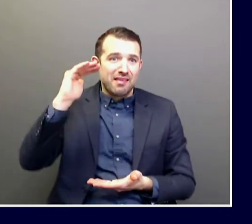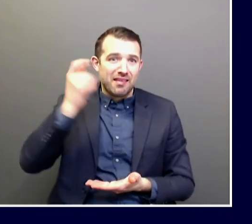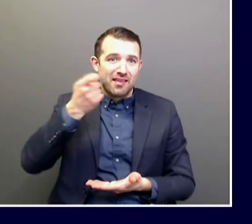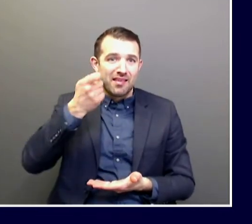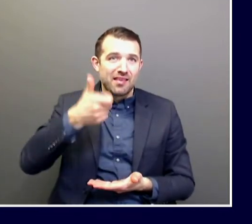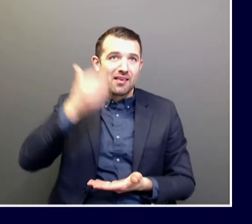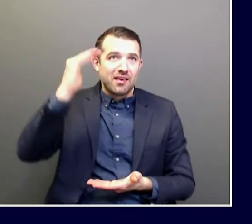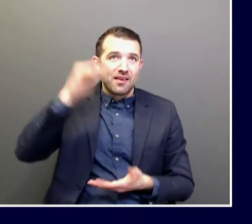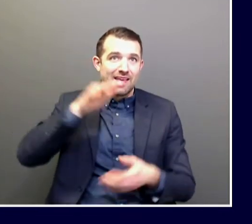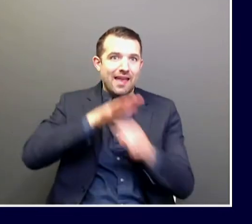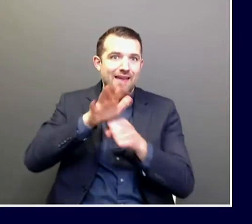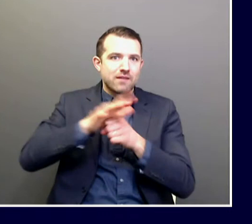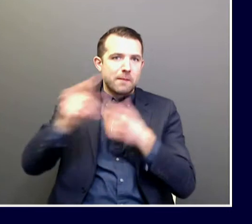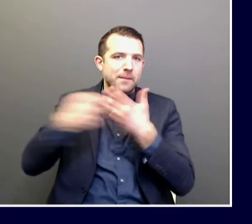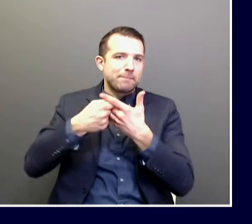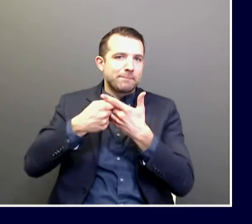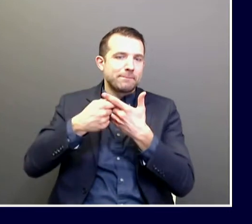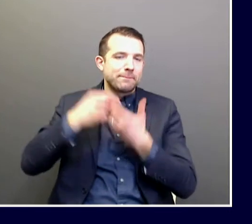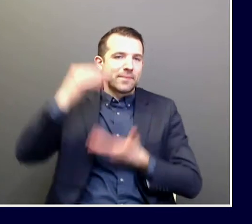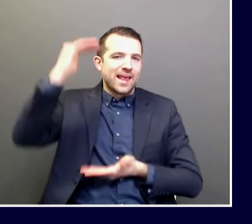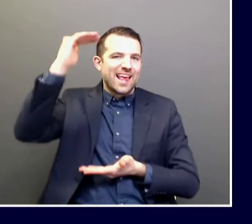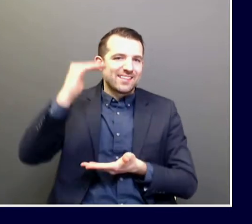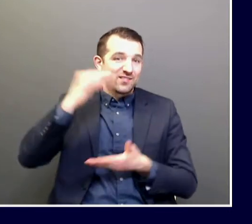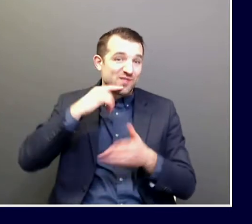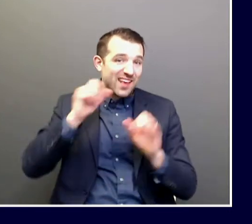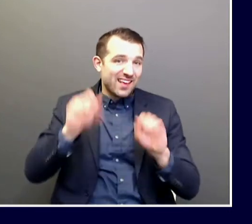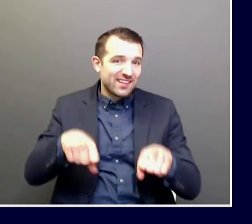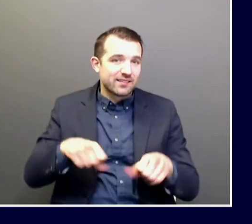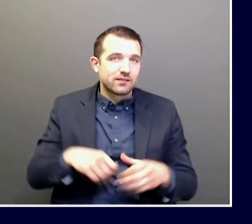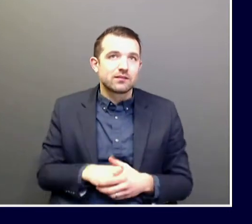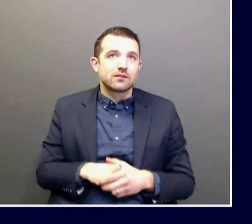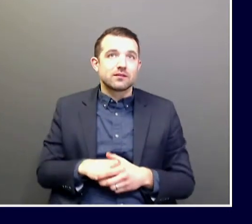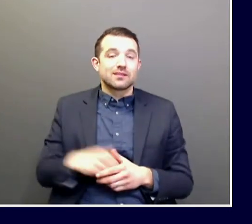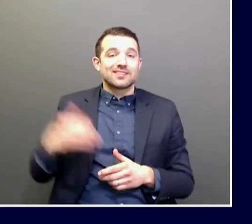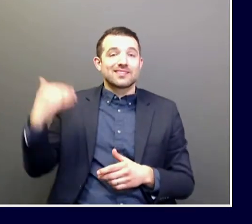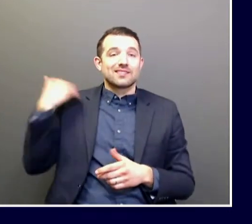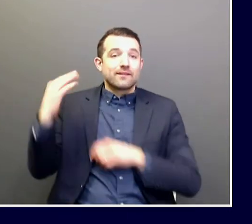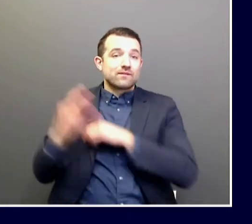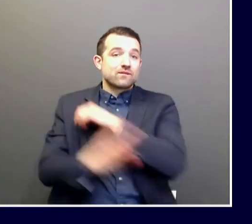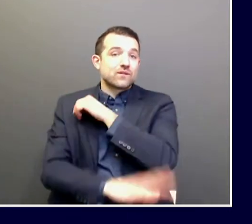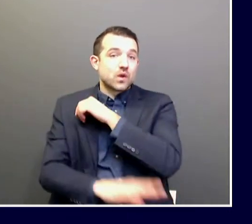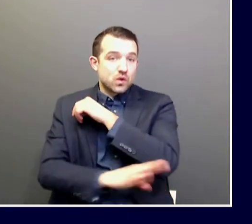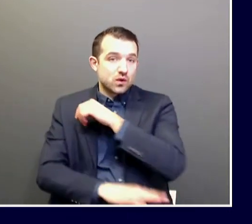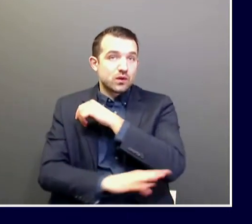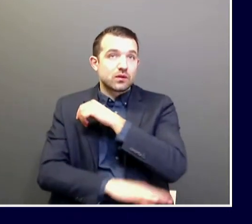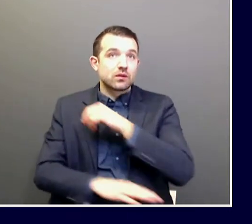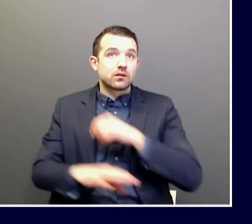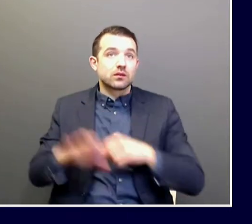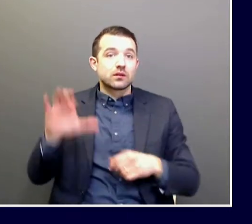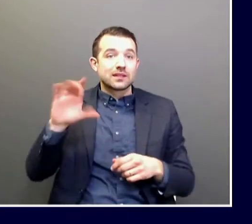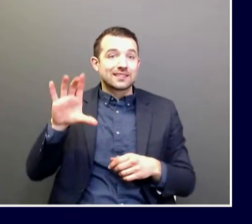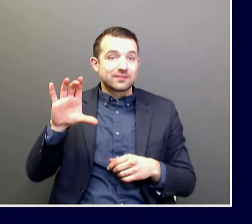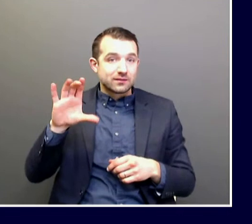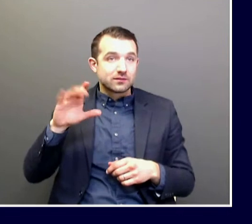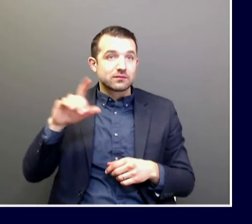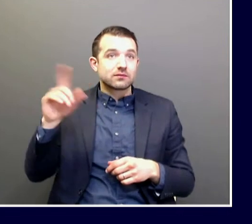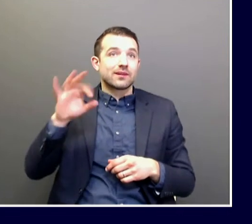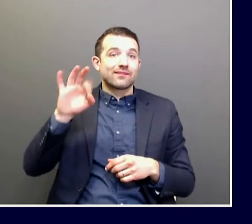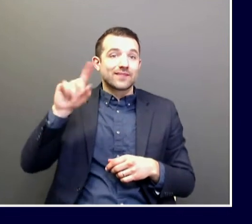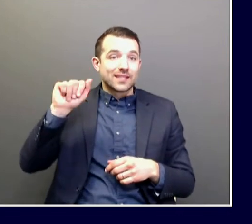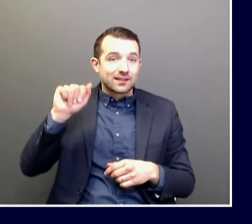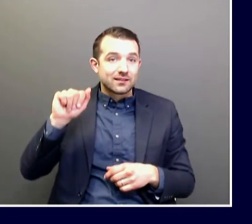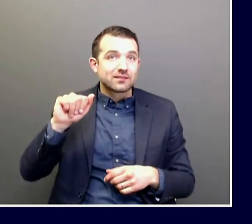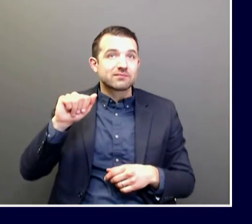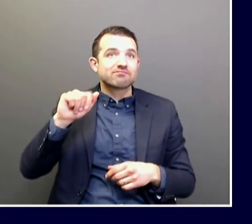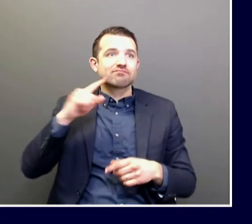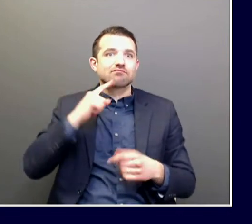saw in the fall and more recently, the US CDC, the US FDA, and the Maine CDC really recommending that